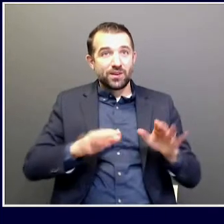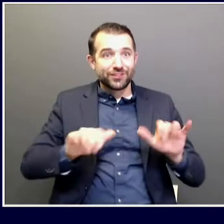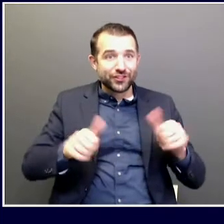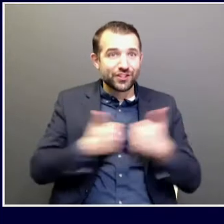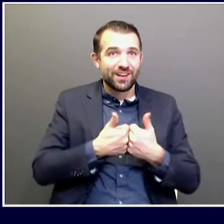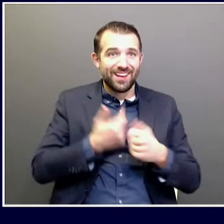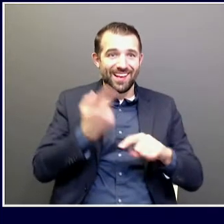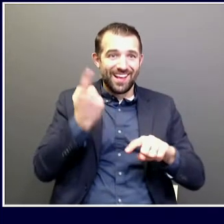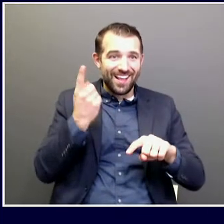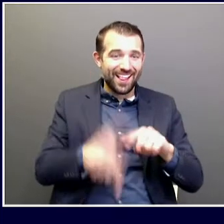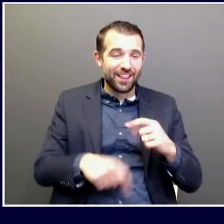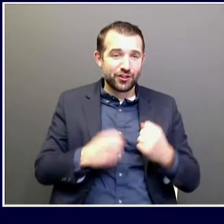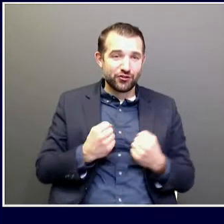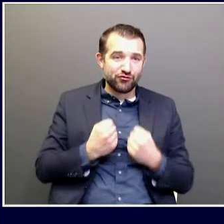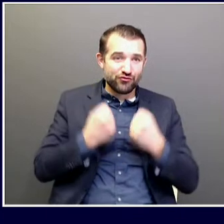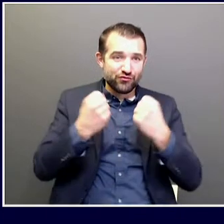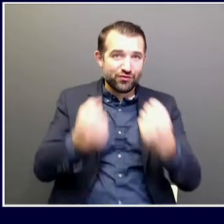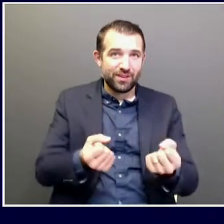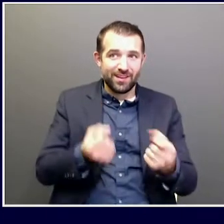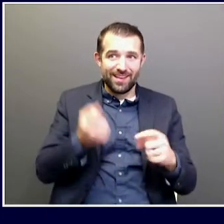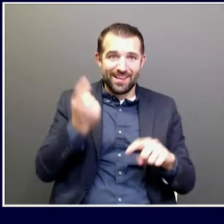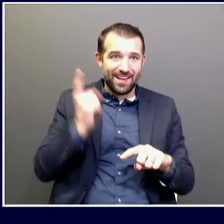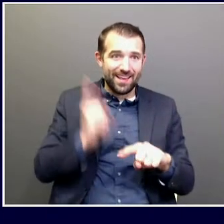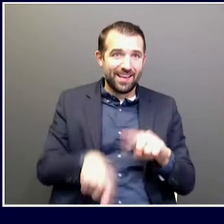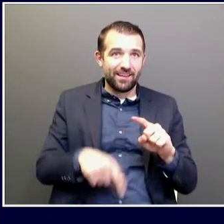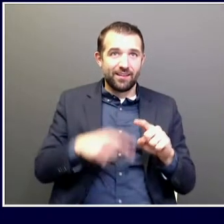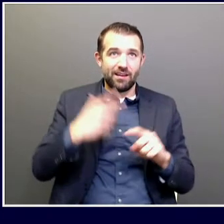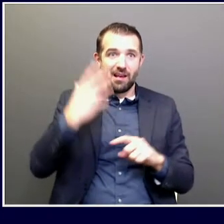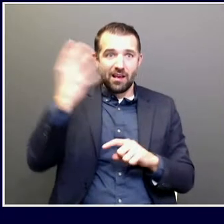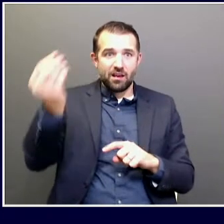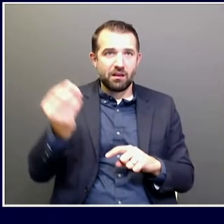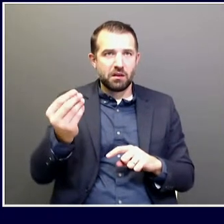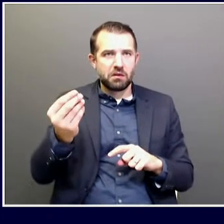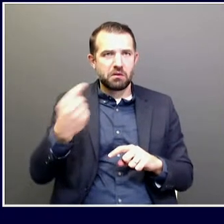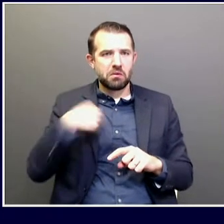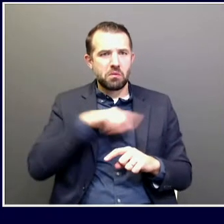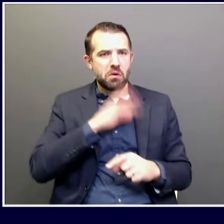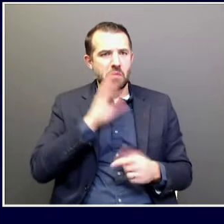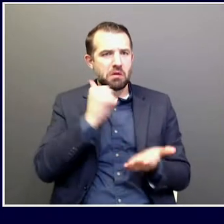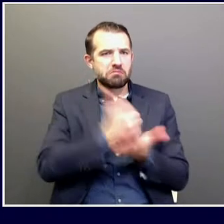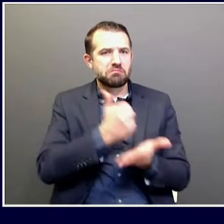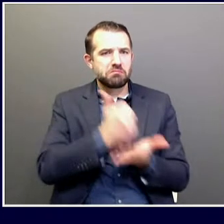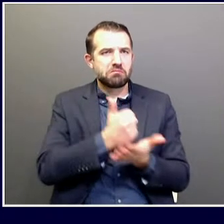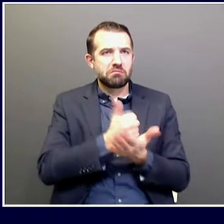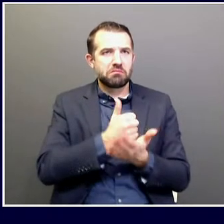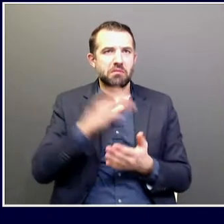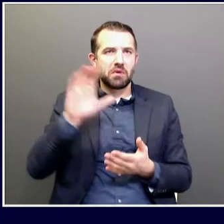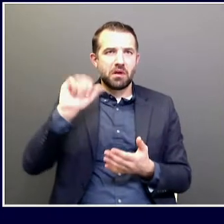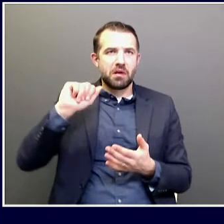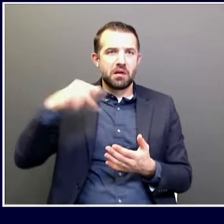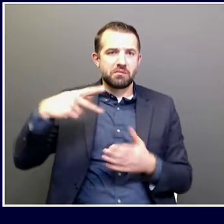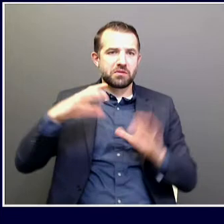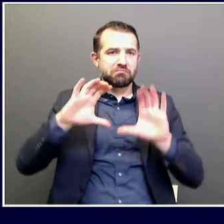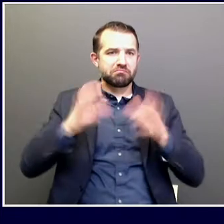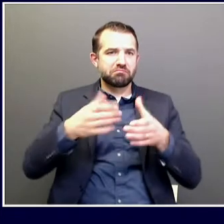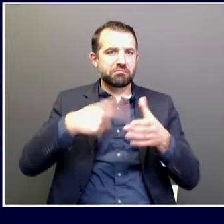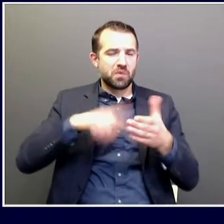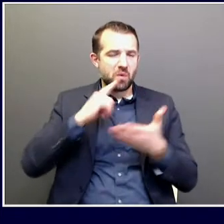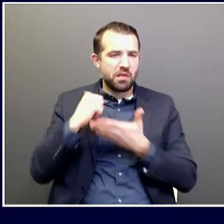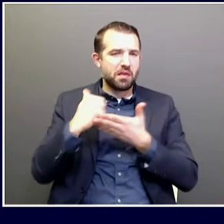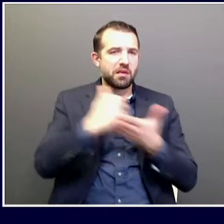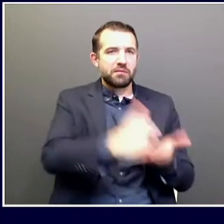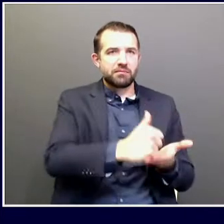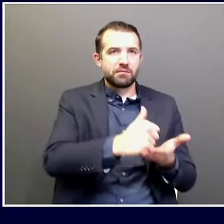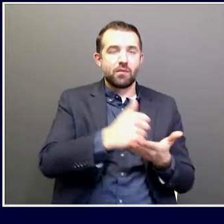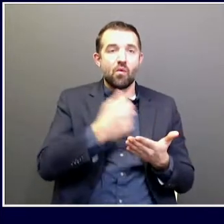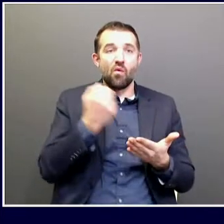we're happy to help in that regard. And I'm sure the CAP agencies will help in that regard, or get them to vaccine clinics where they can get vaccinated if they haven't